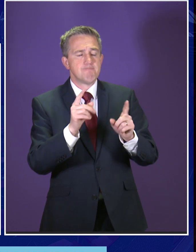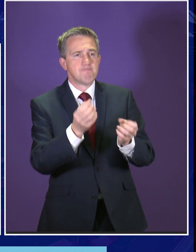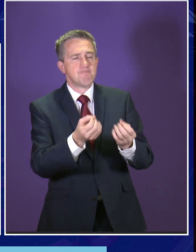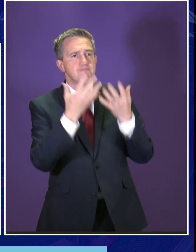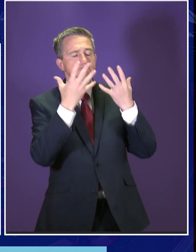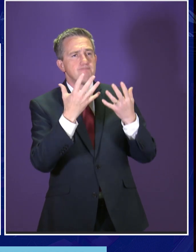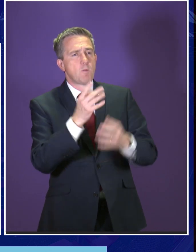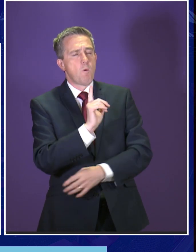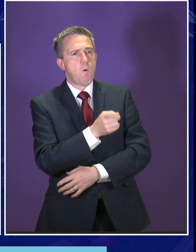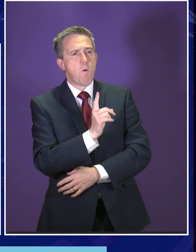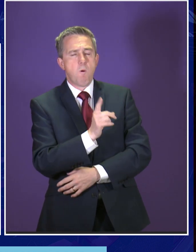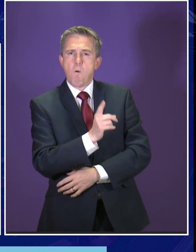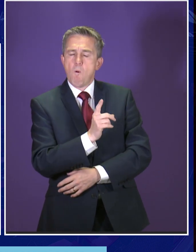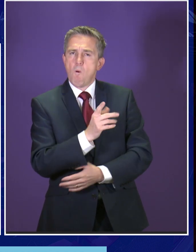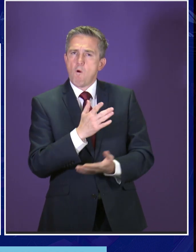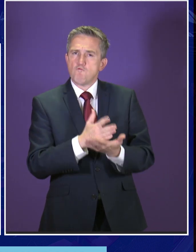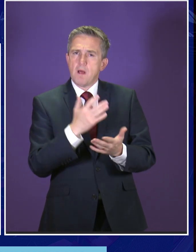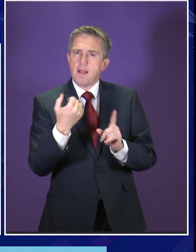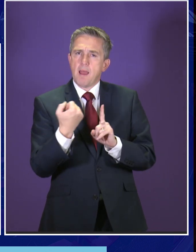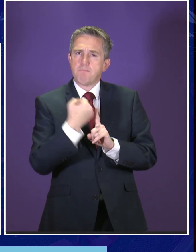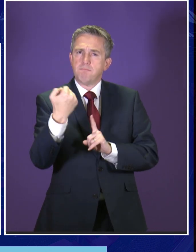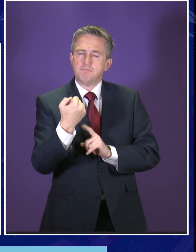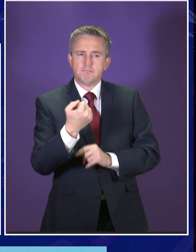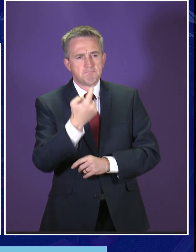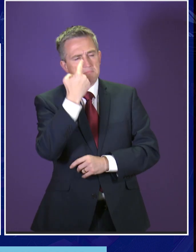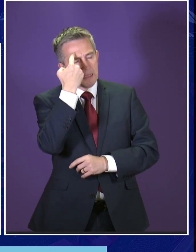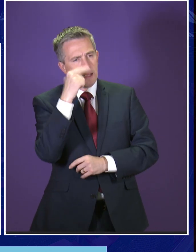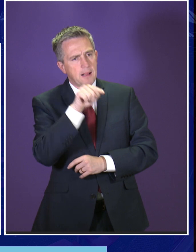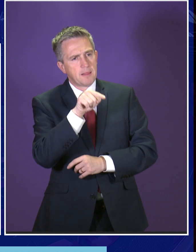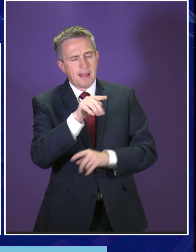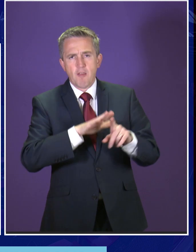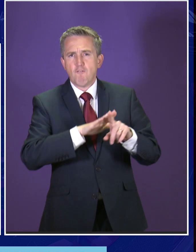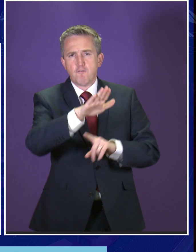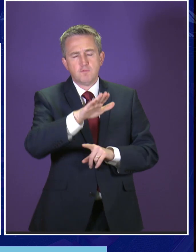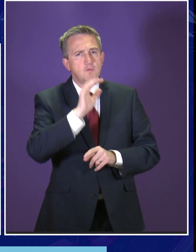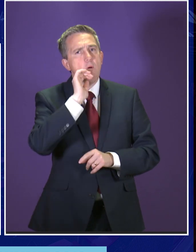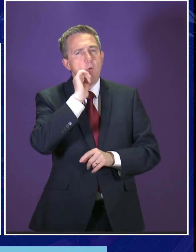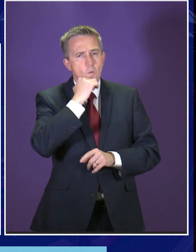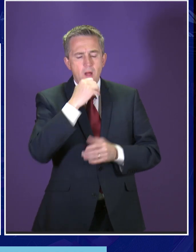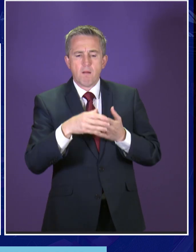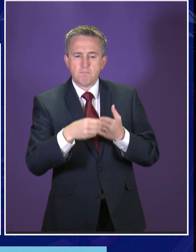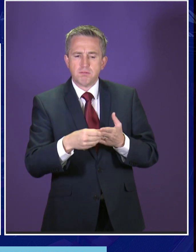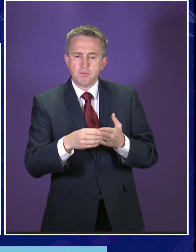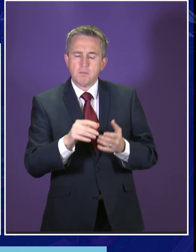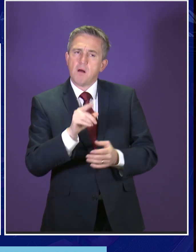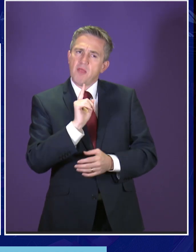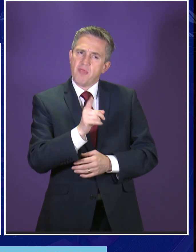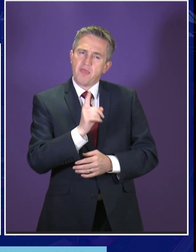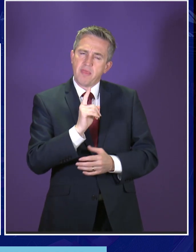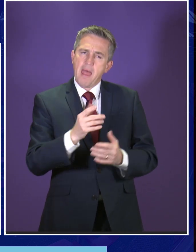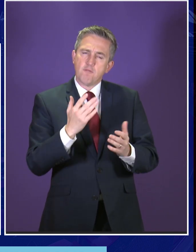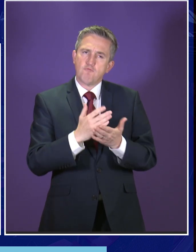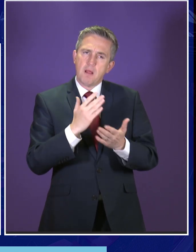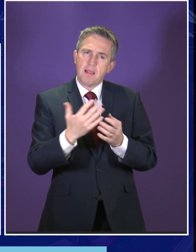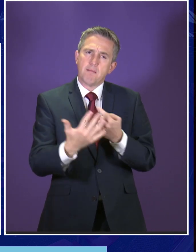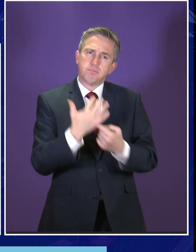you think about the exuberance and that this will be the future innovator. And I'm always moved by that kind of